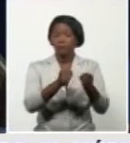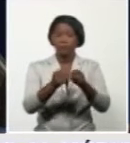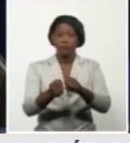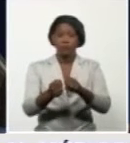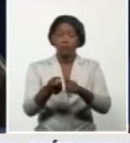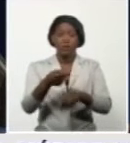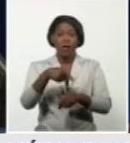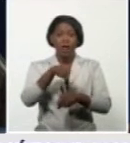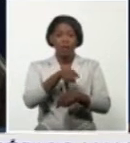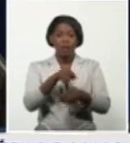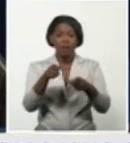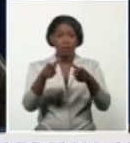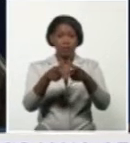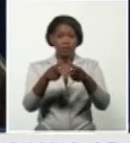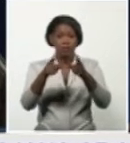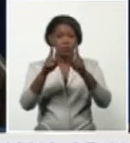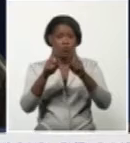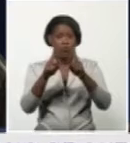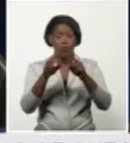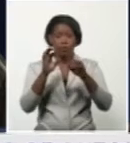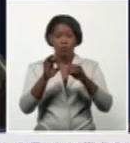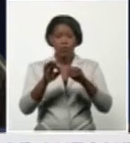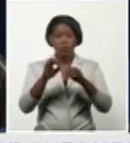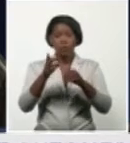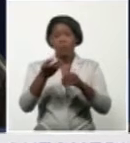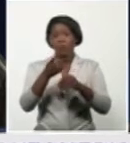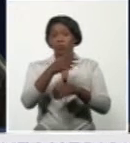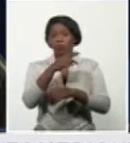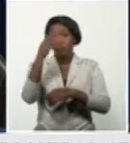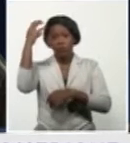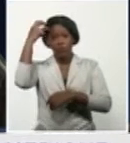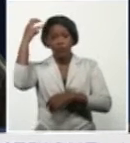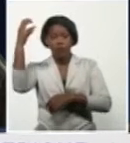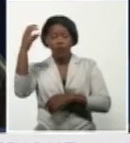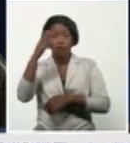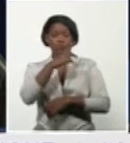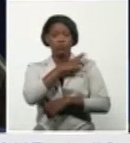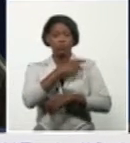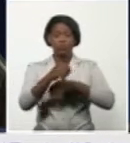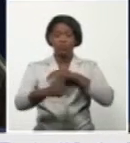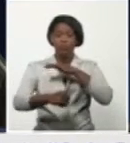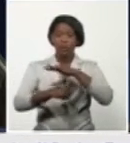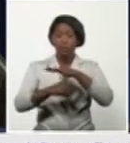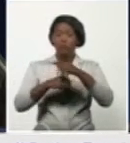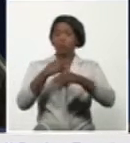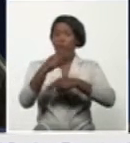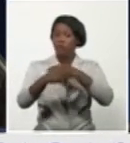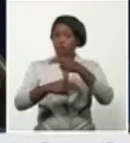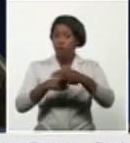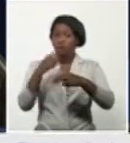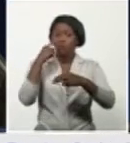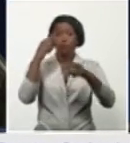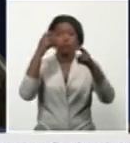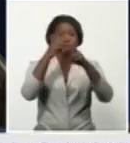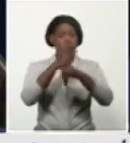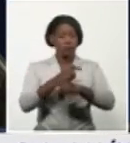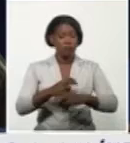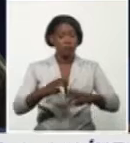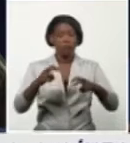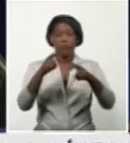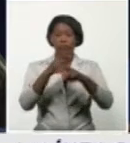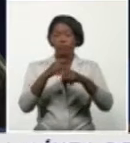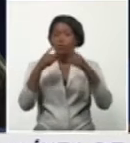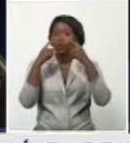And as we were seeing yesterday during the different addresses at the temporary group and the defense councils, a lot